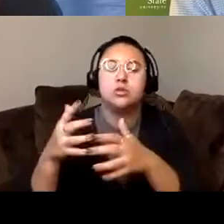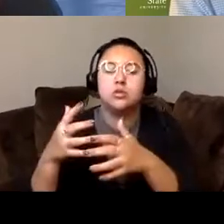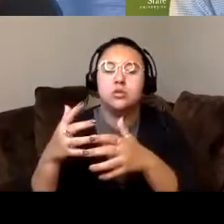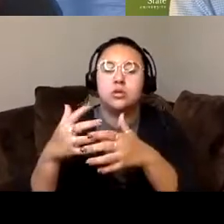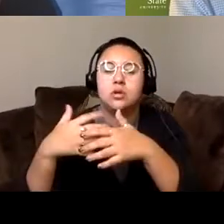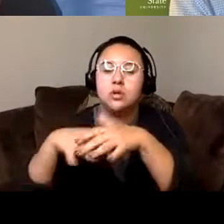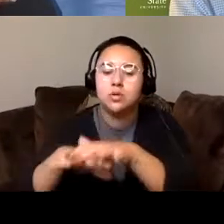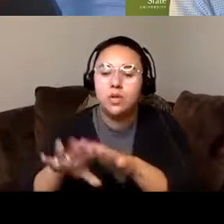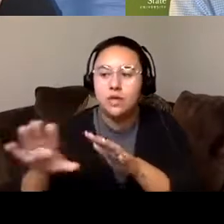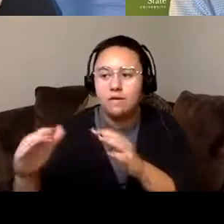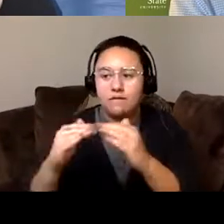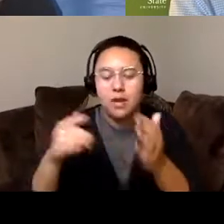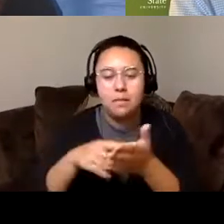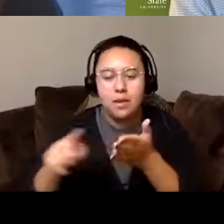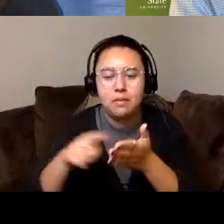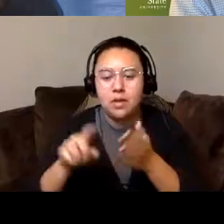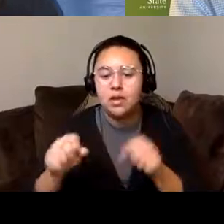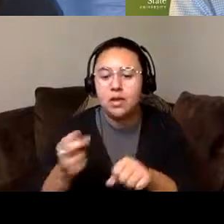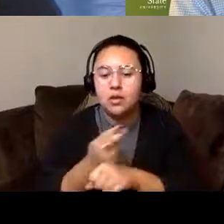fare payments. So being able to use